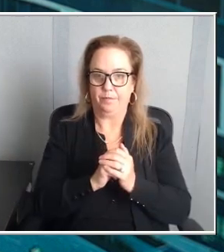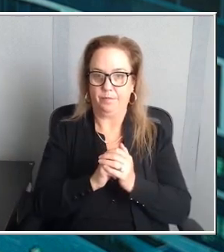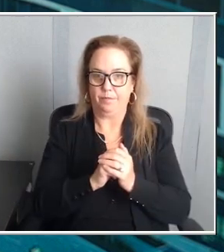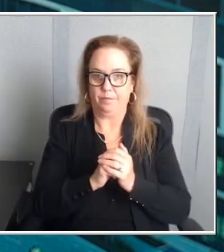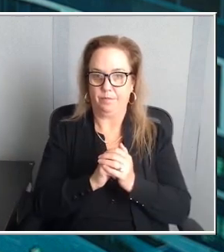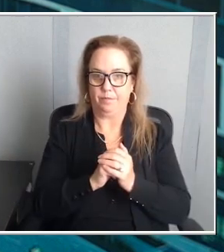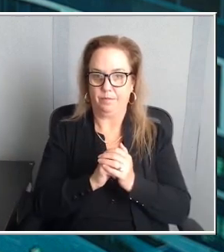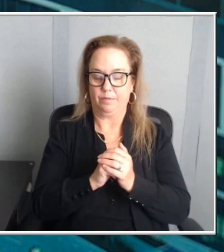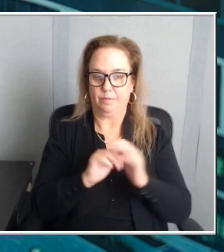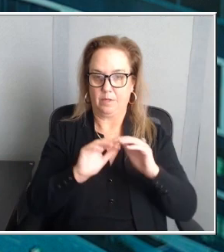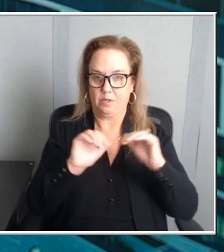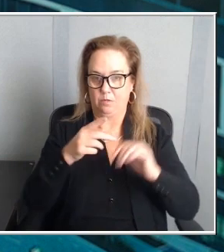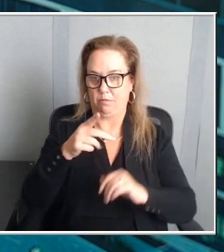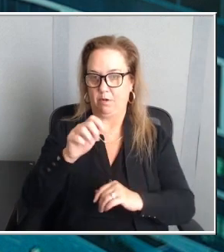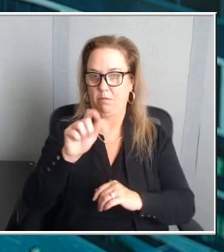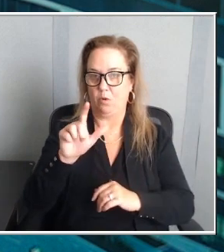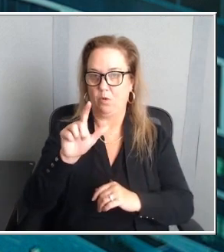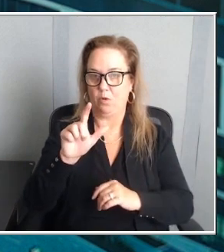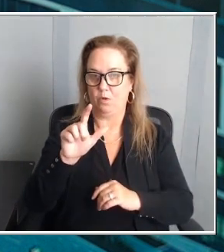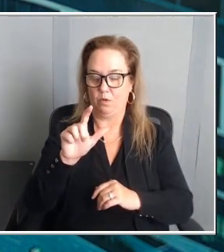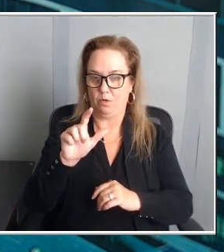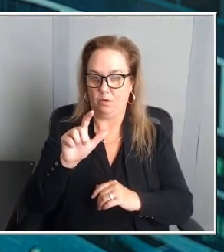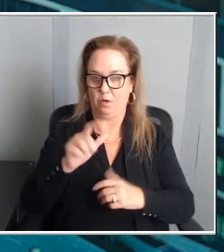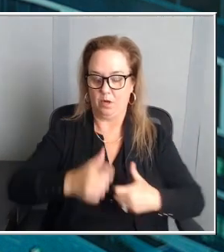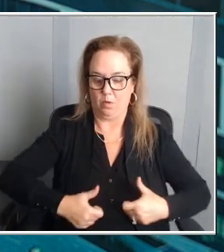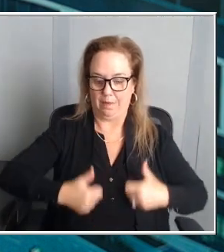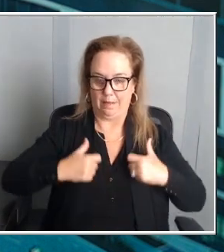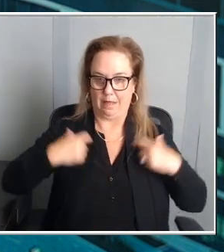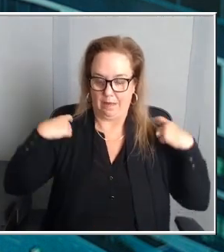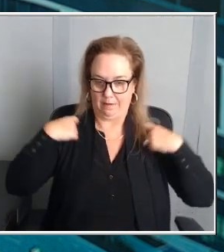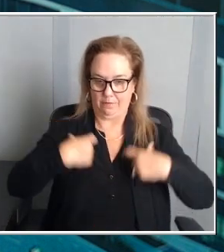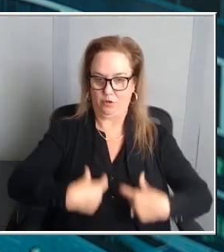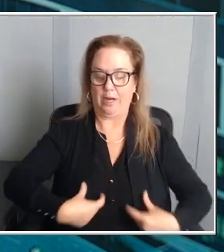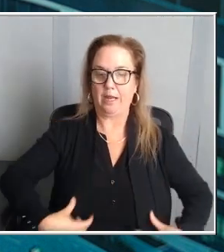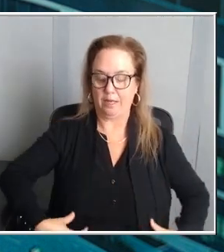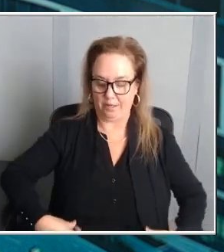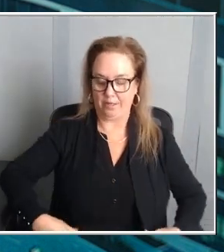swim in a pool without a life jacket.